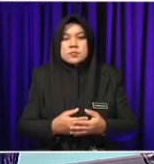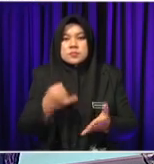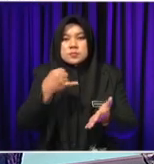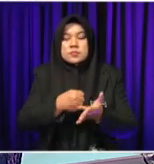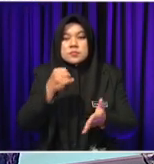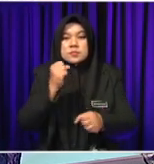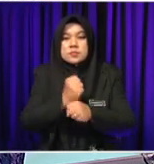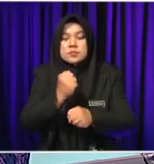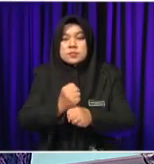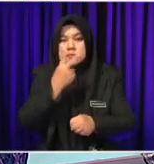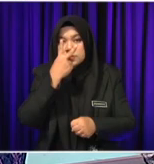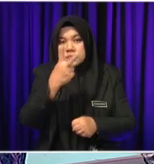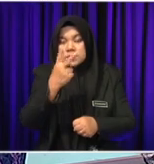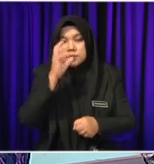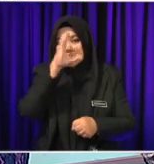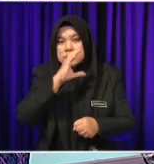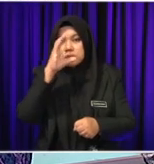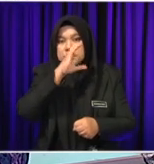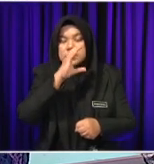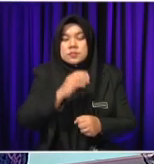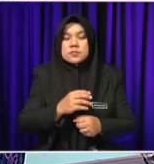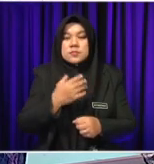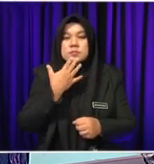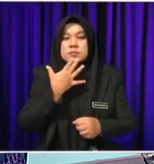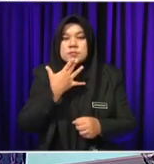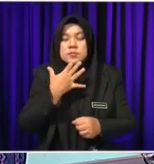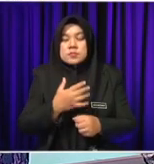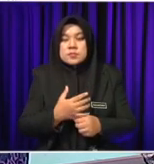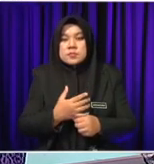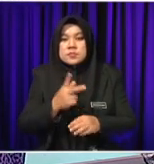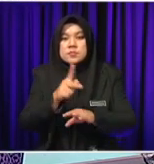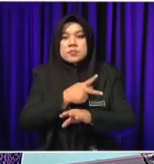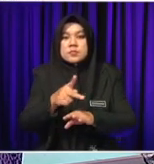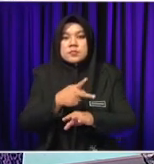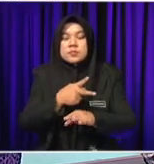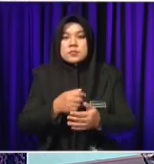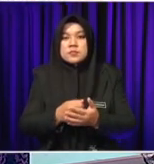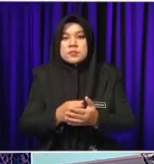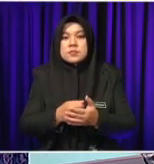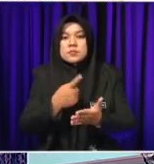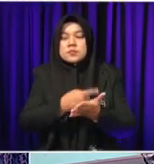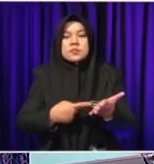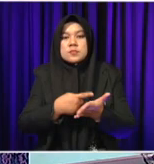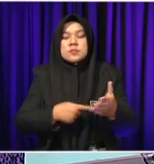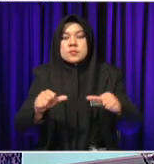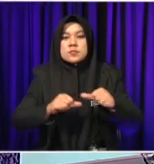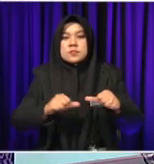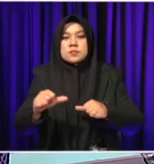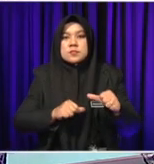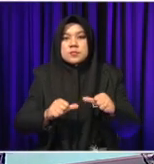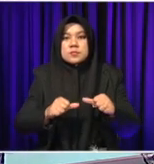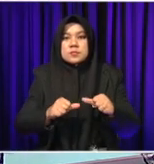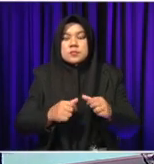job to look for the colours when you do your reading, be it poem or perhaps any activities conducted by your